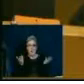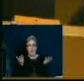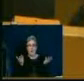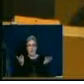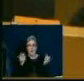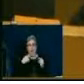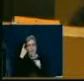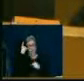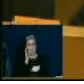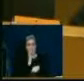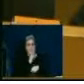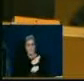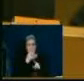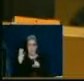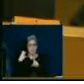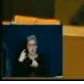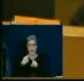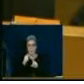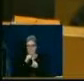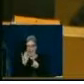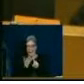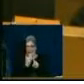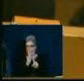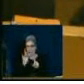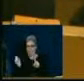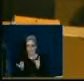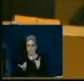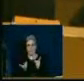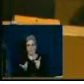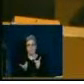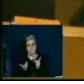I think the board chair, he's not here today,